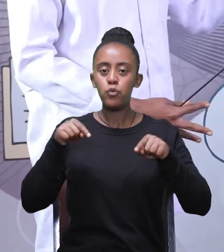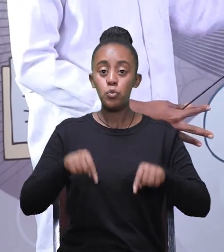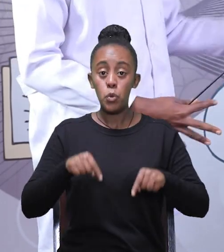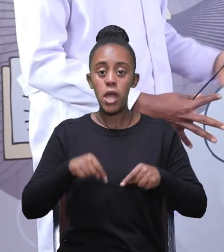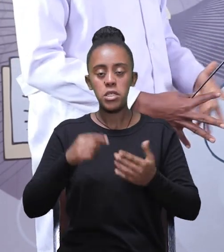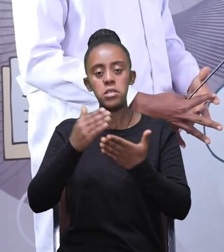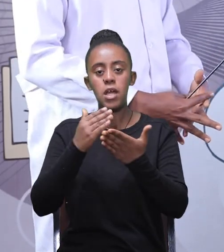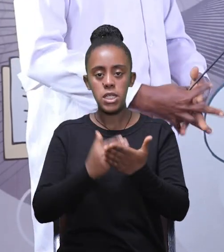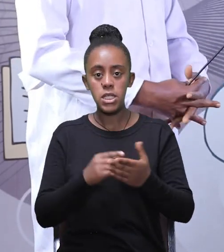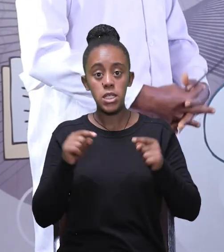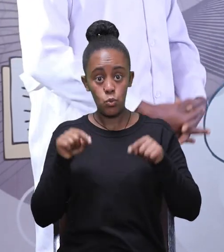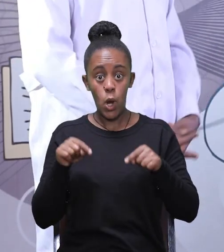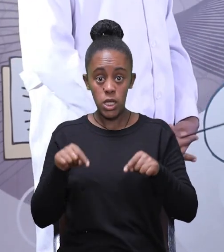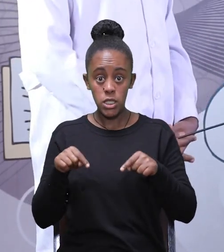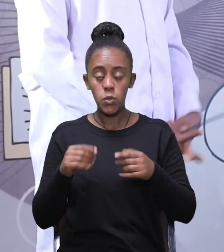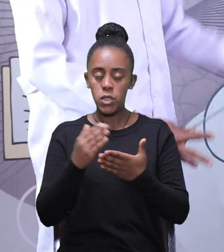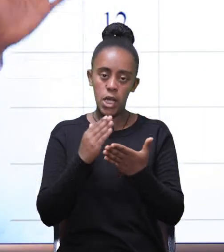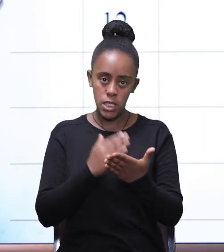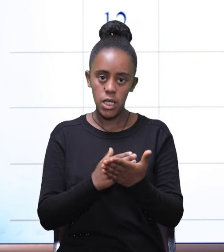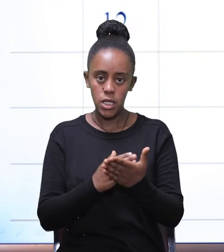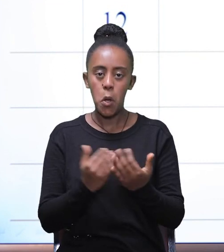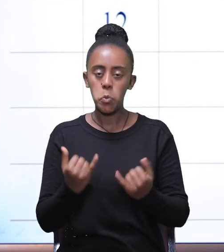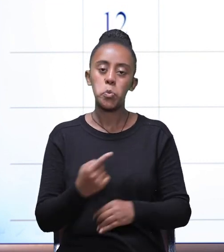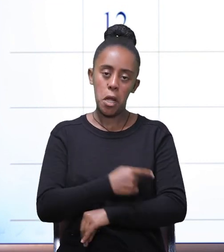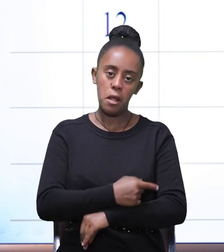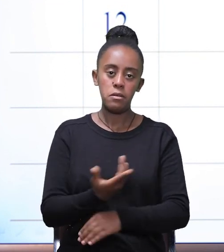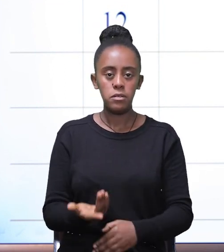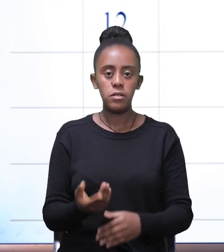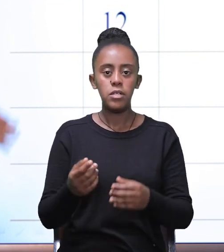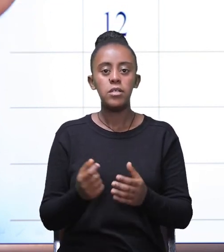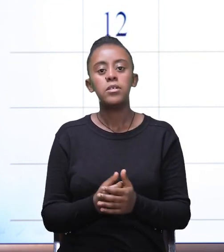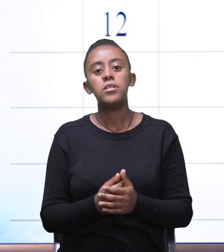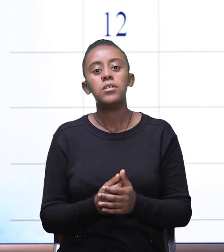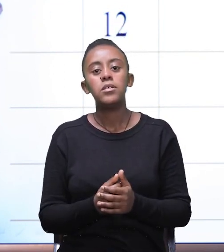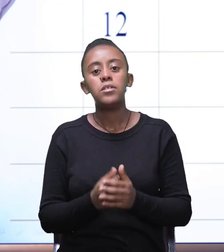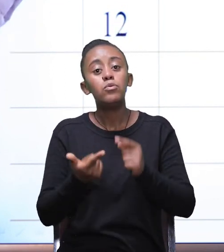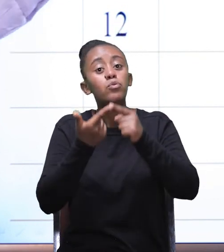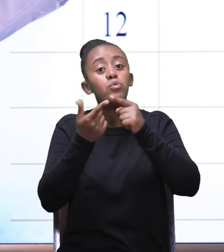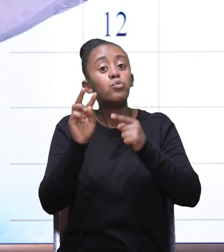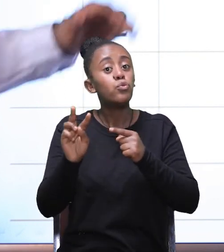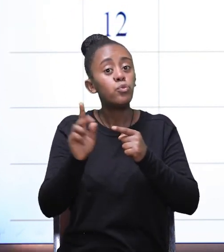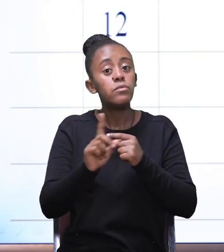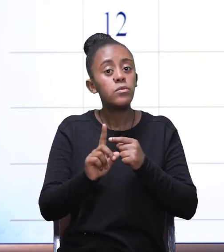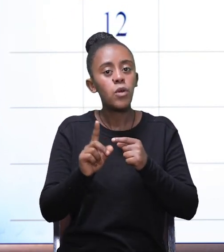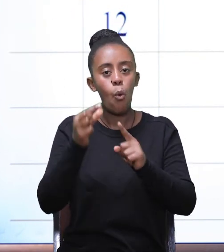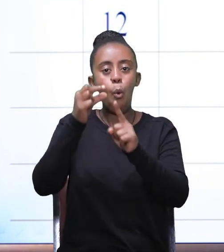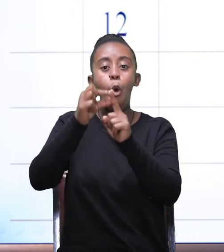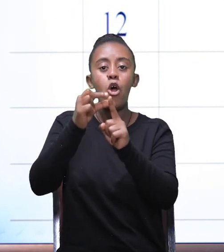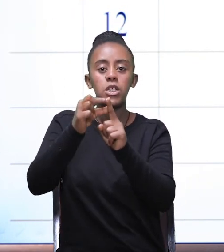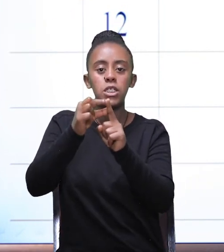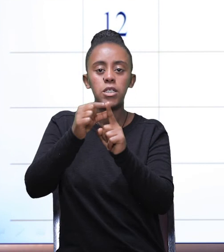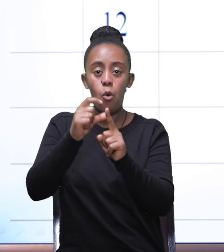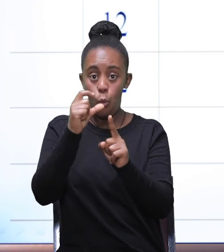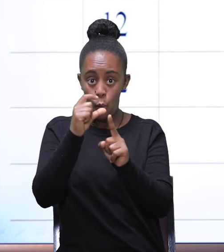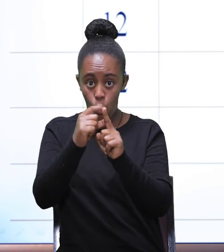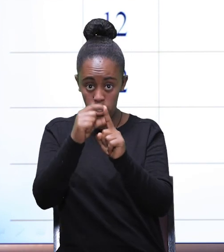is the summary activity of today's lesson. Look at number 2. Number 2, it says what? Word practice.